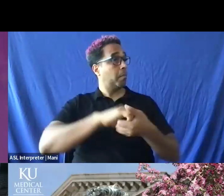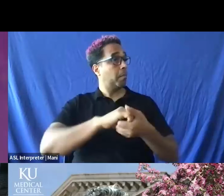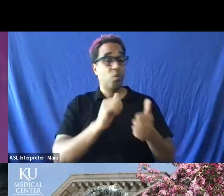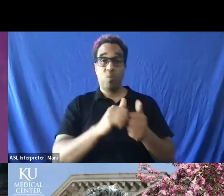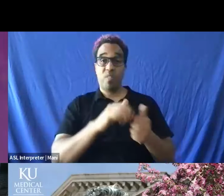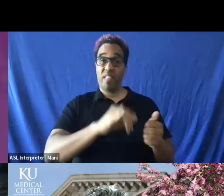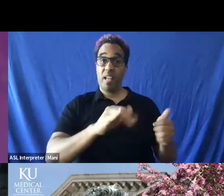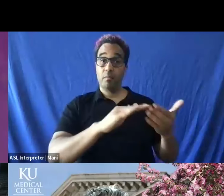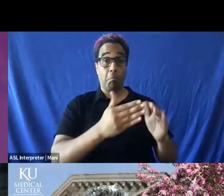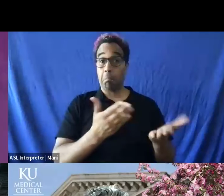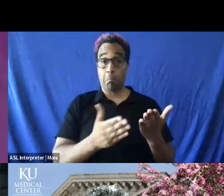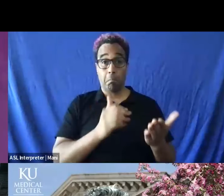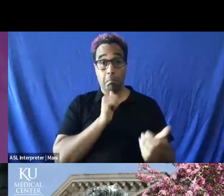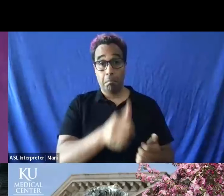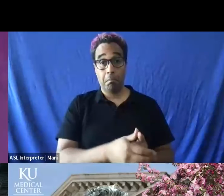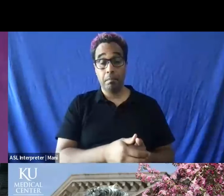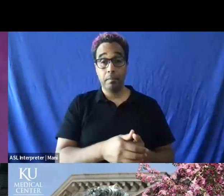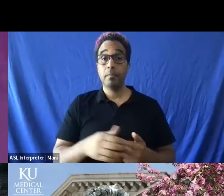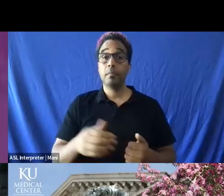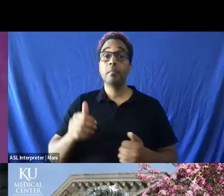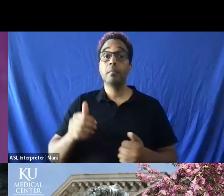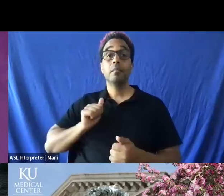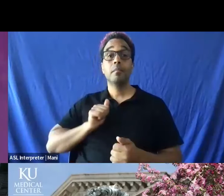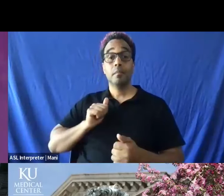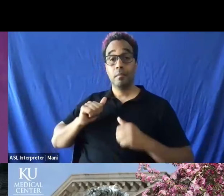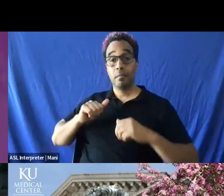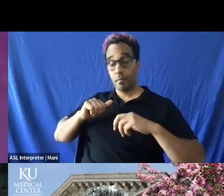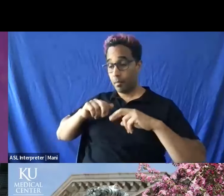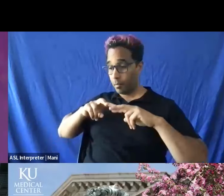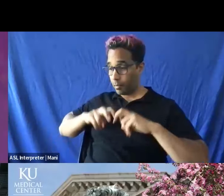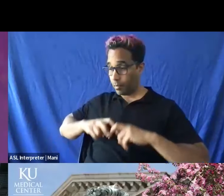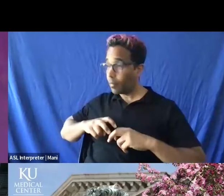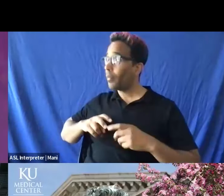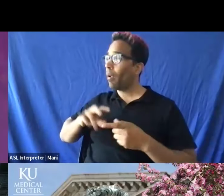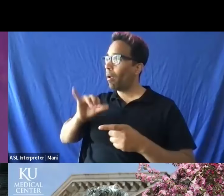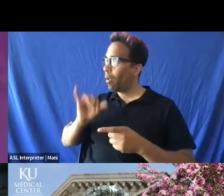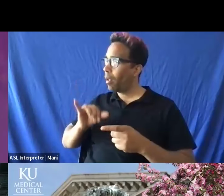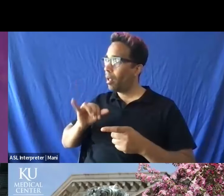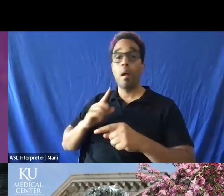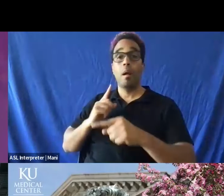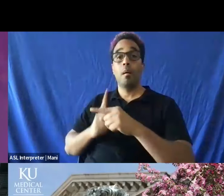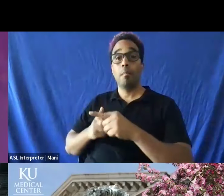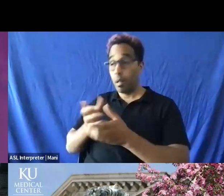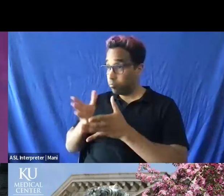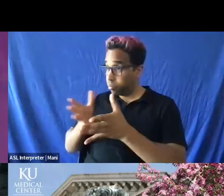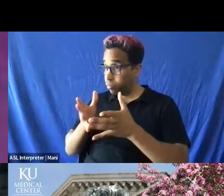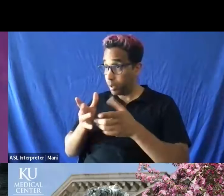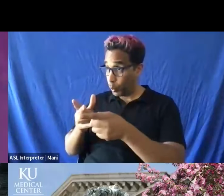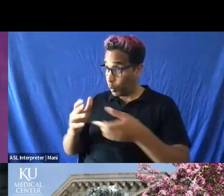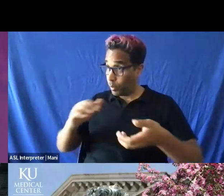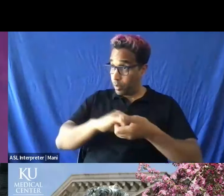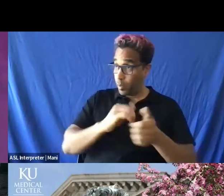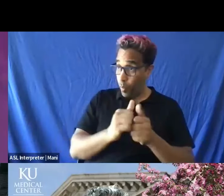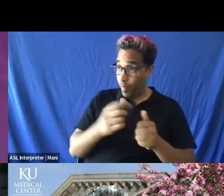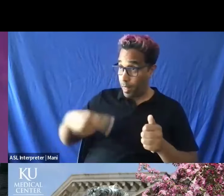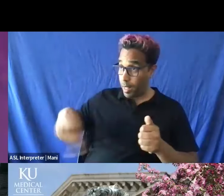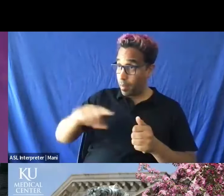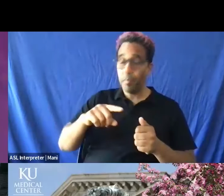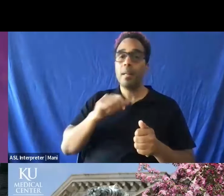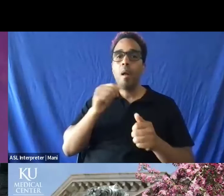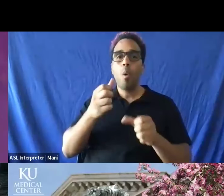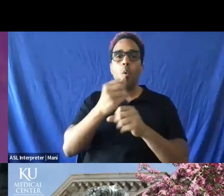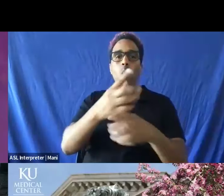and communicating internally so we're not running into each other and causing more chaos is also something we need to do from